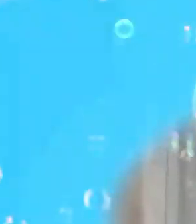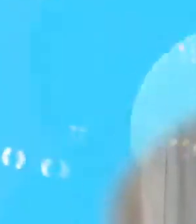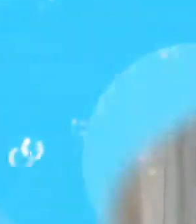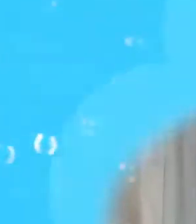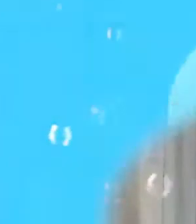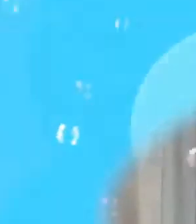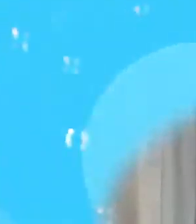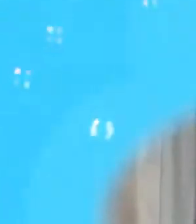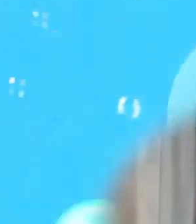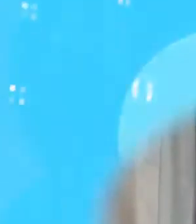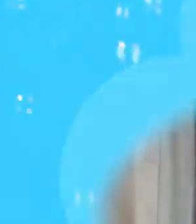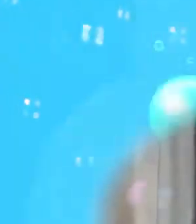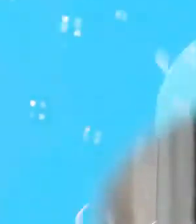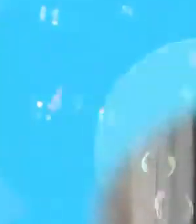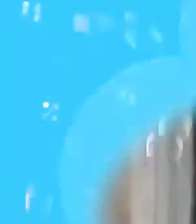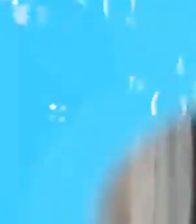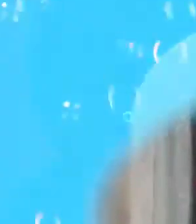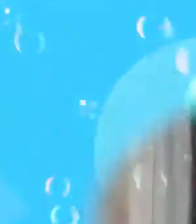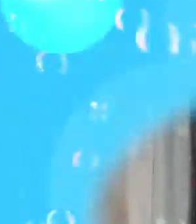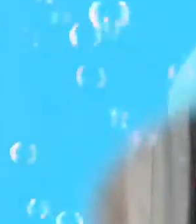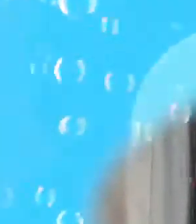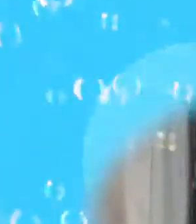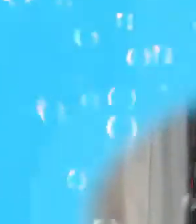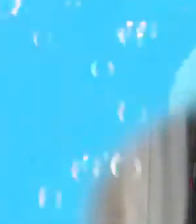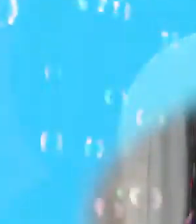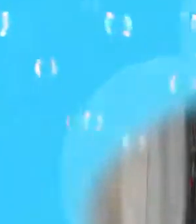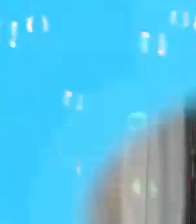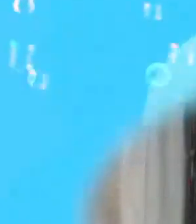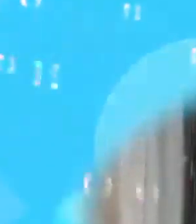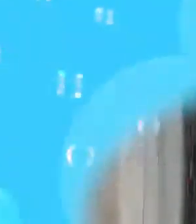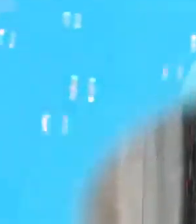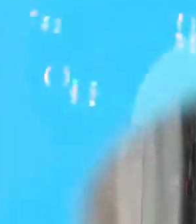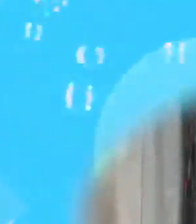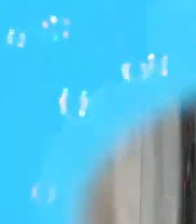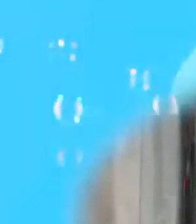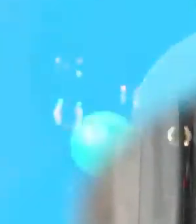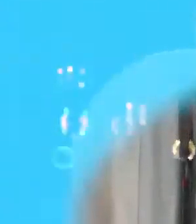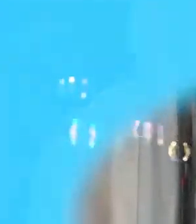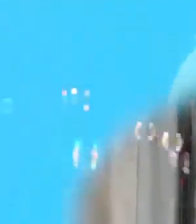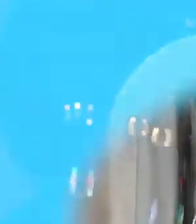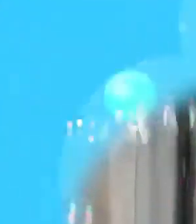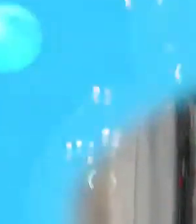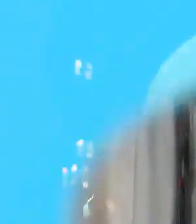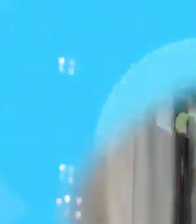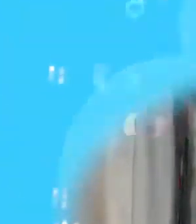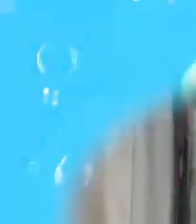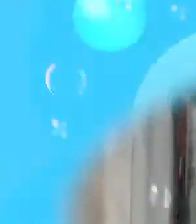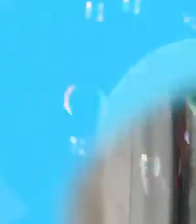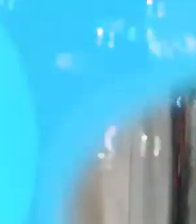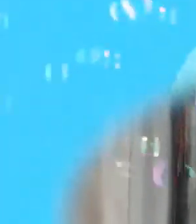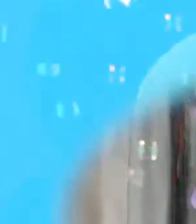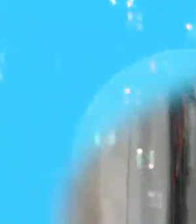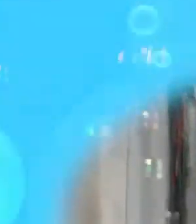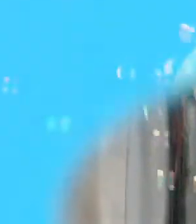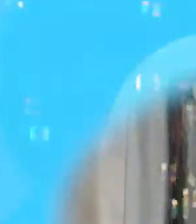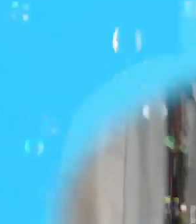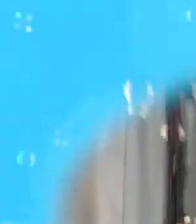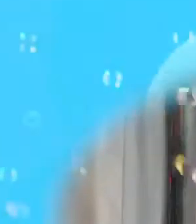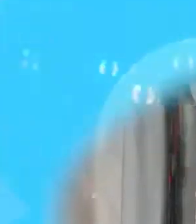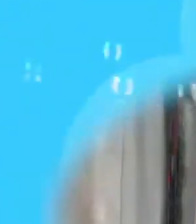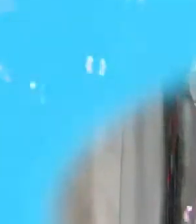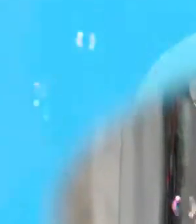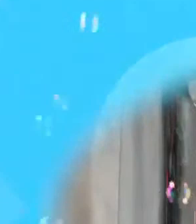Wash your hands with soap and water to get them really clean. Wash them well all over, wash